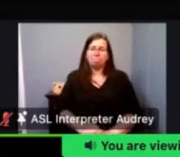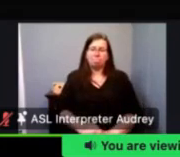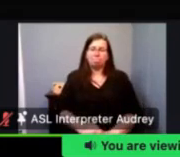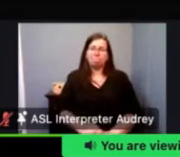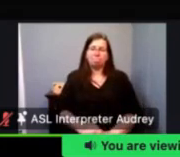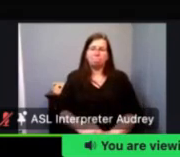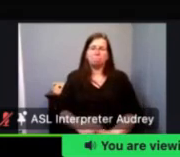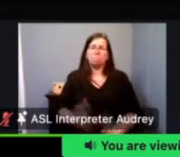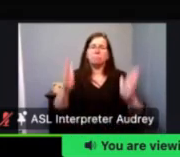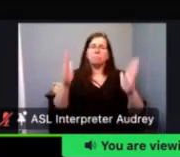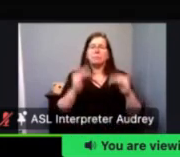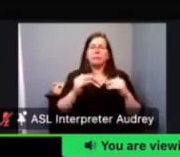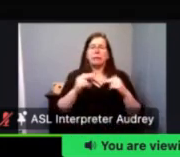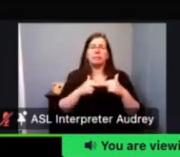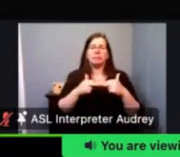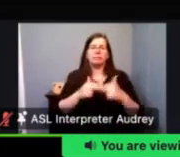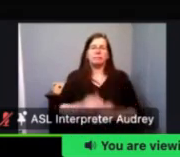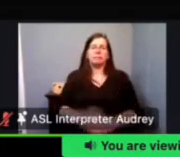Next slide.